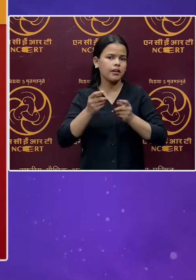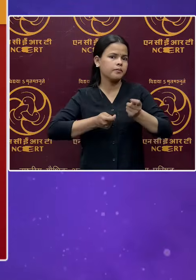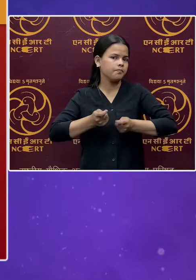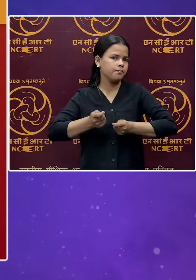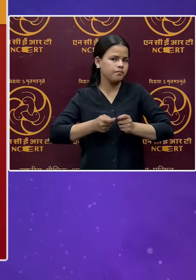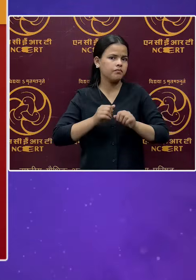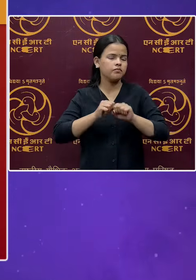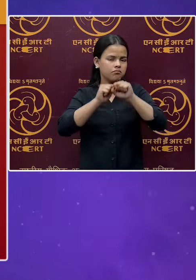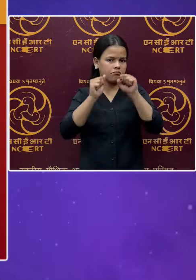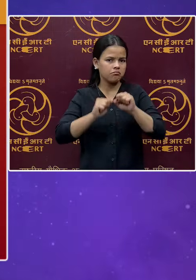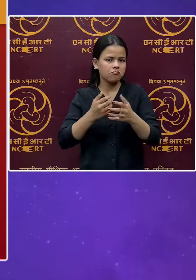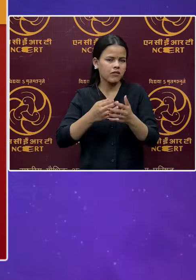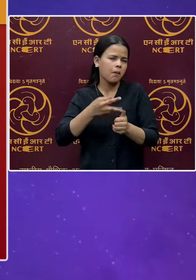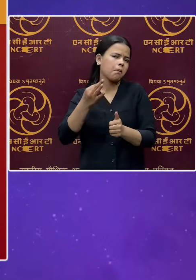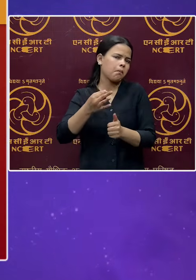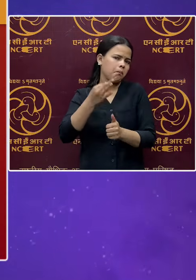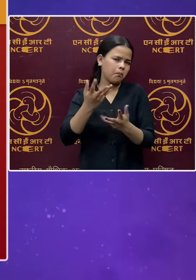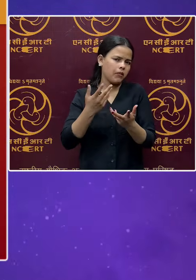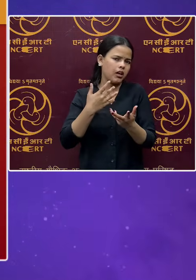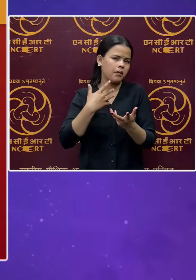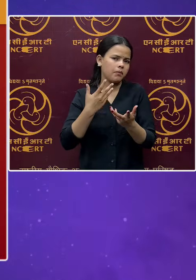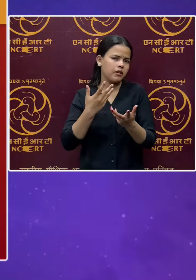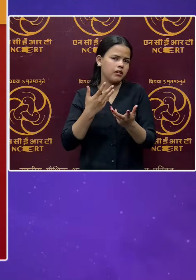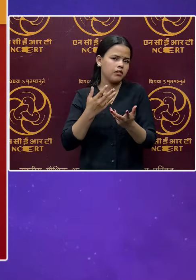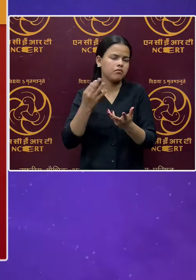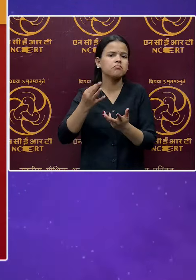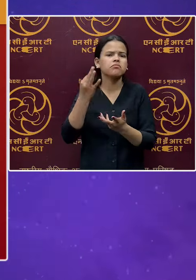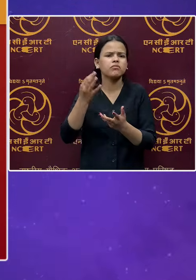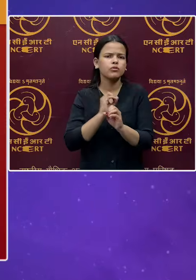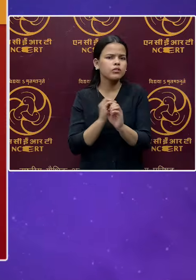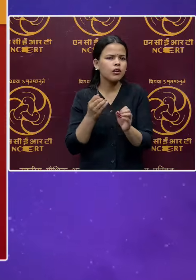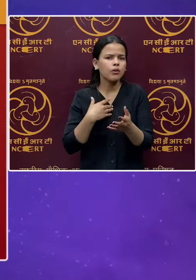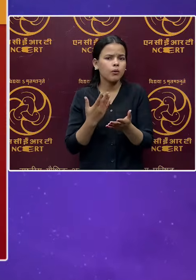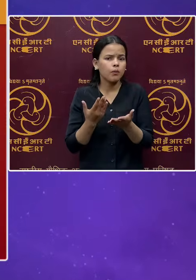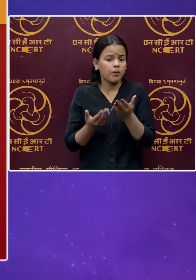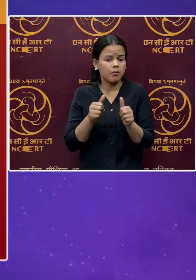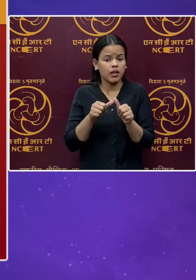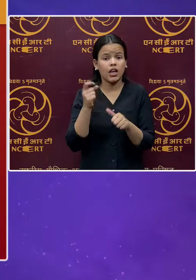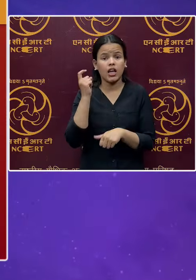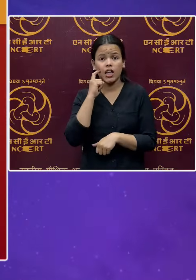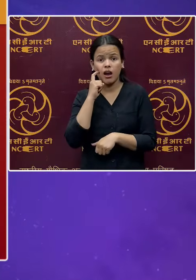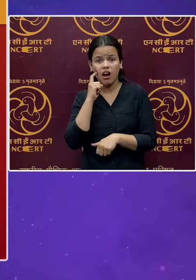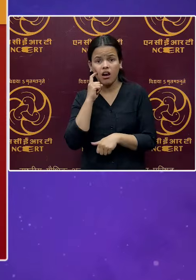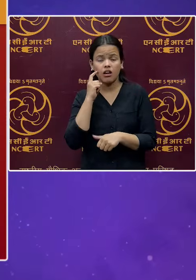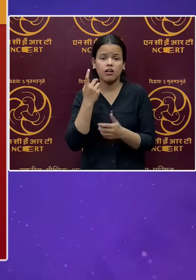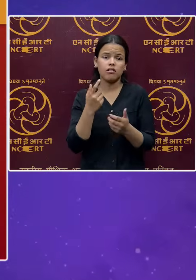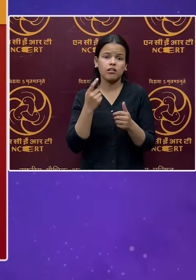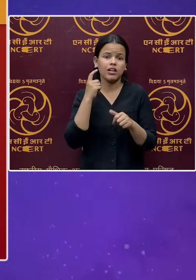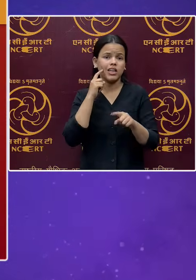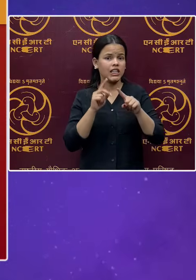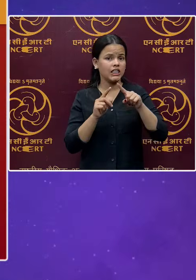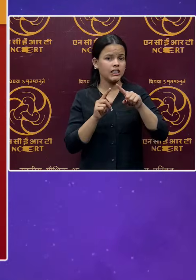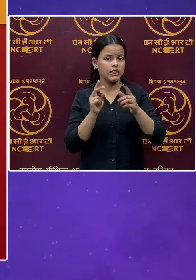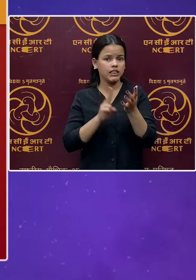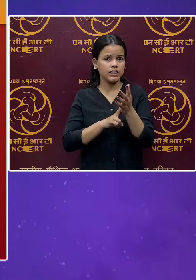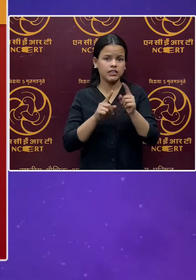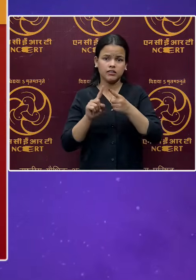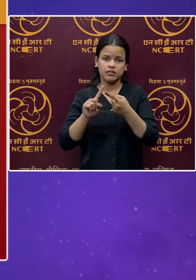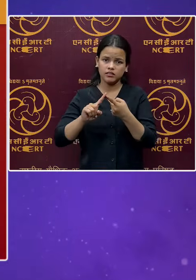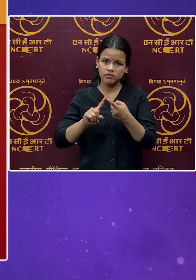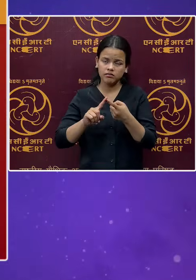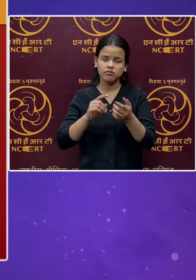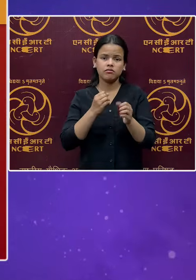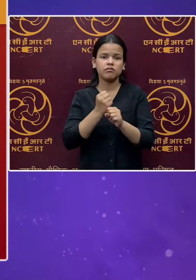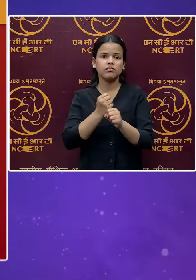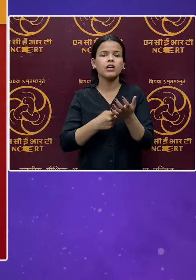in future, not in future, now it is already there, AI integration. So AI integration in learning management